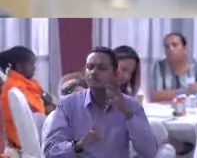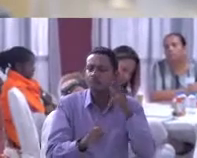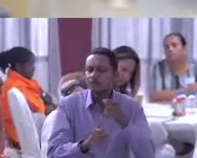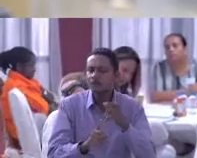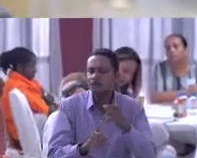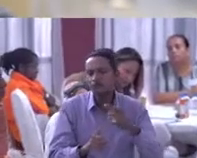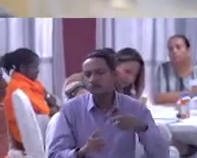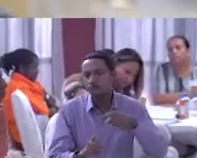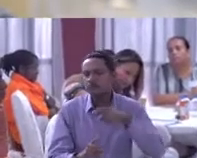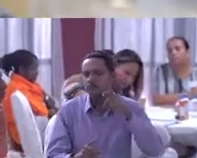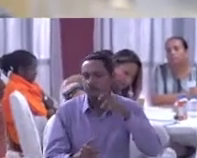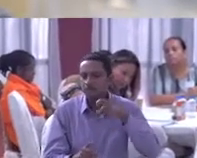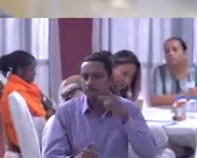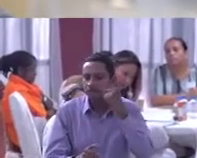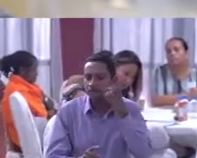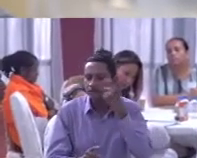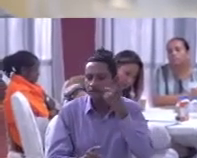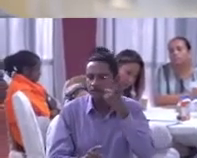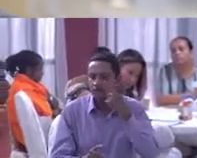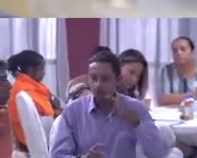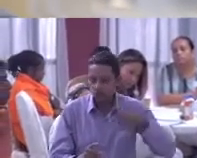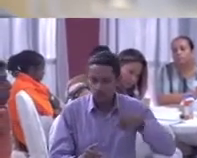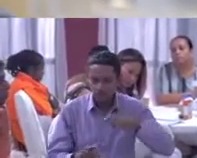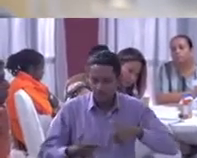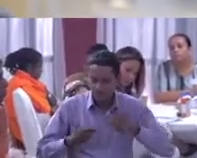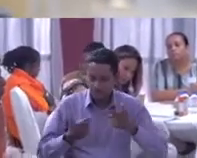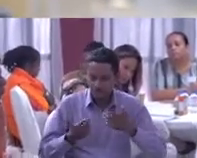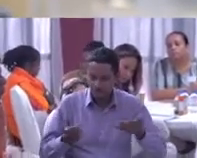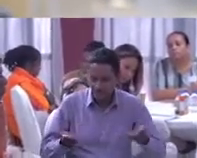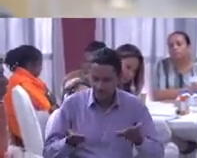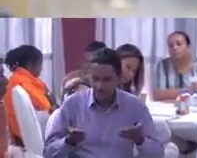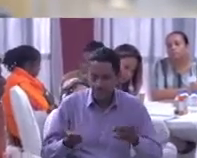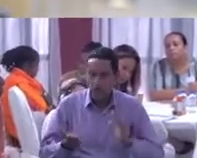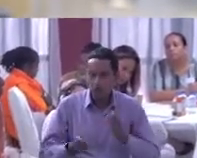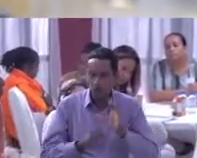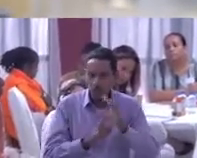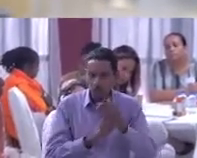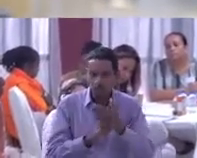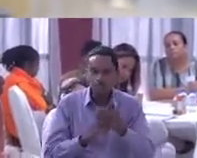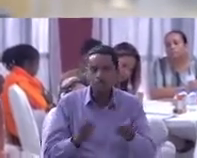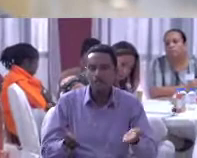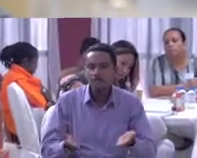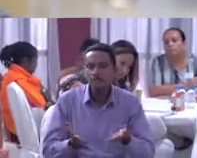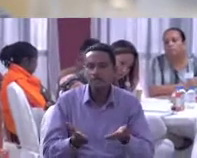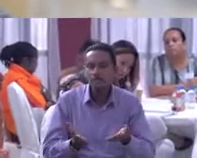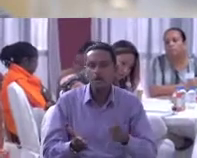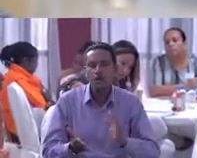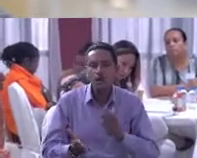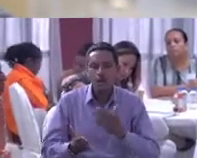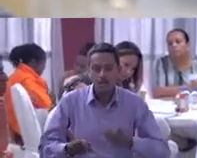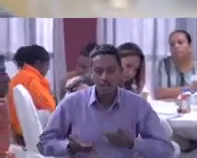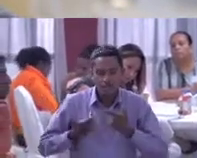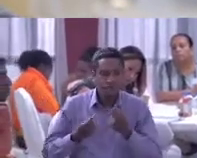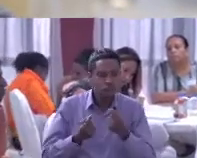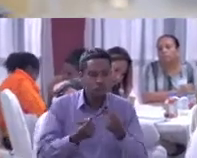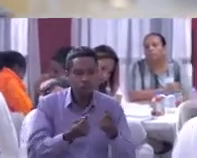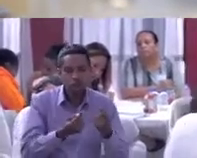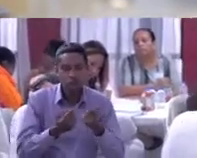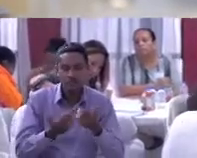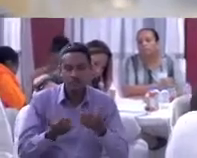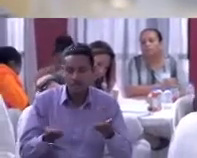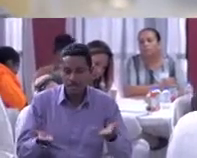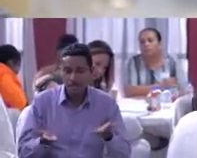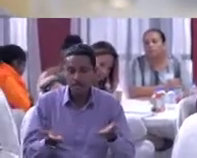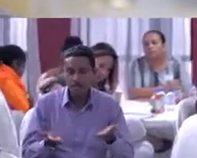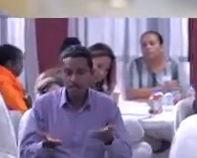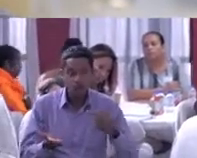that this is where we live, this is where our culture is, where our lifestyle is. And when we go